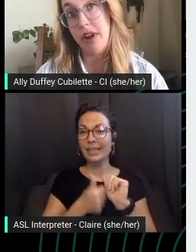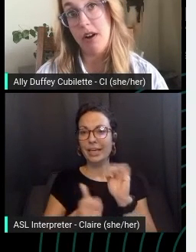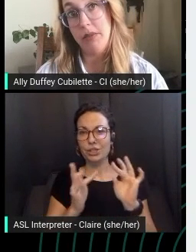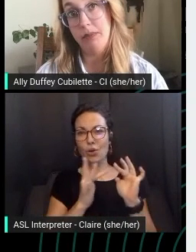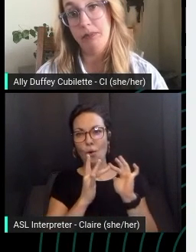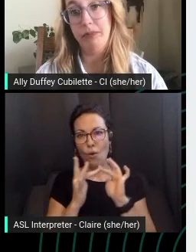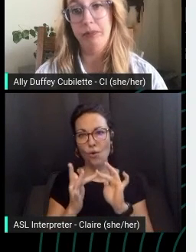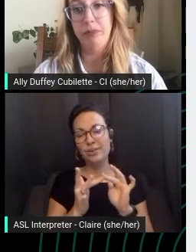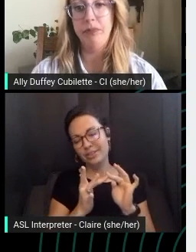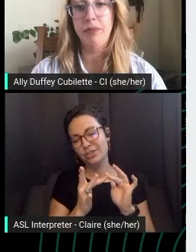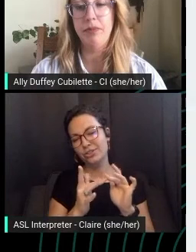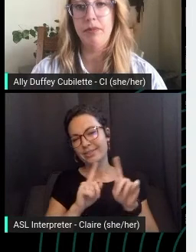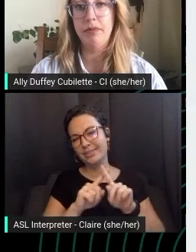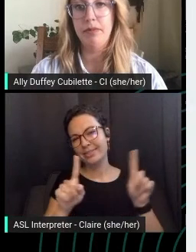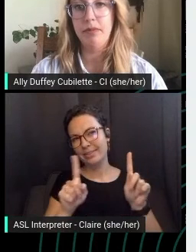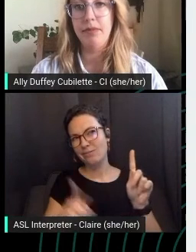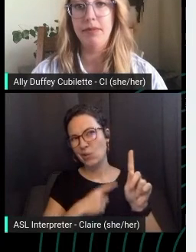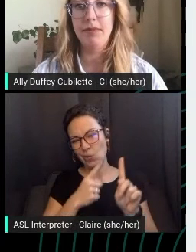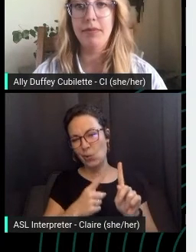really vary.